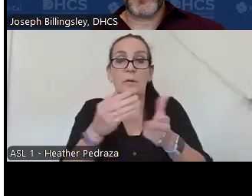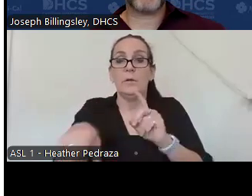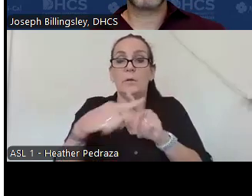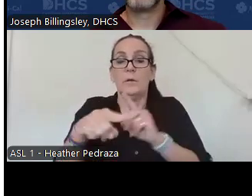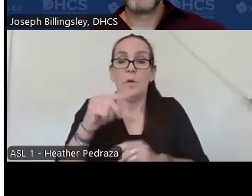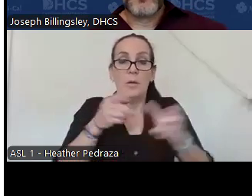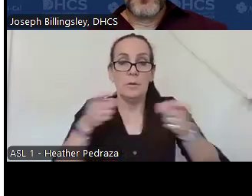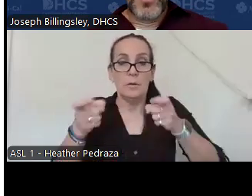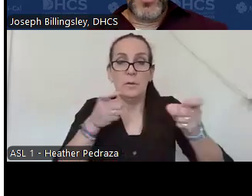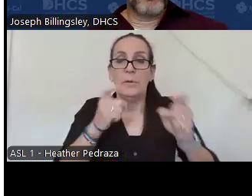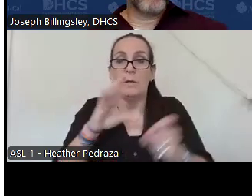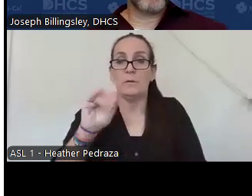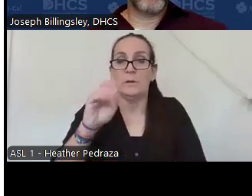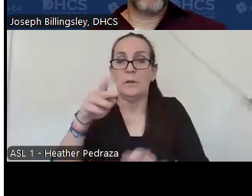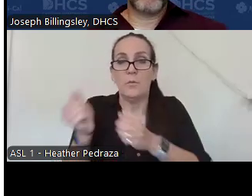Thanks.